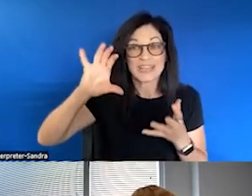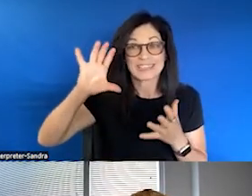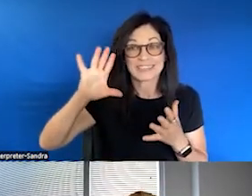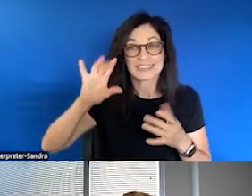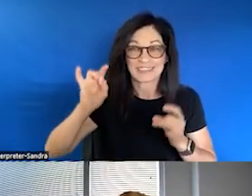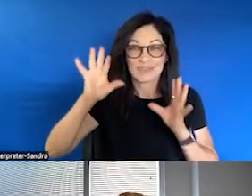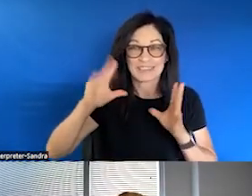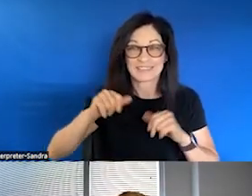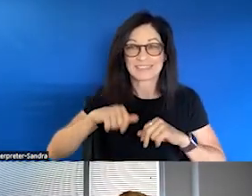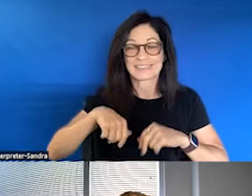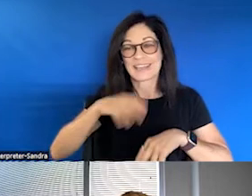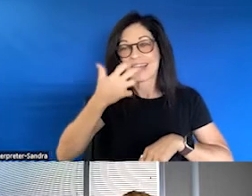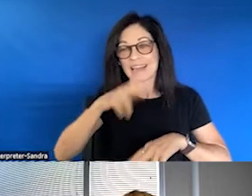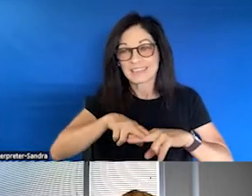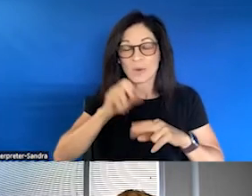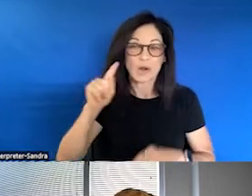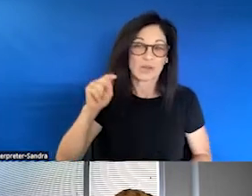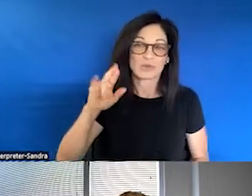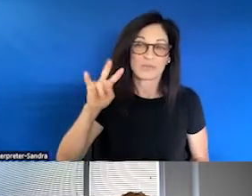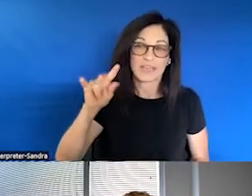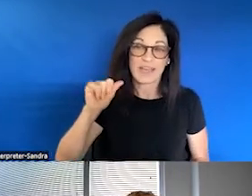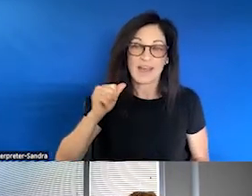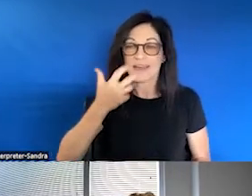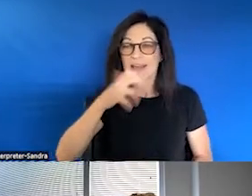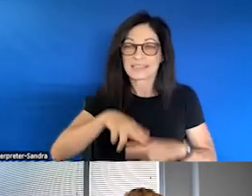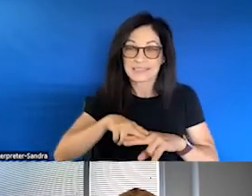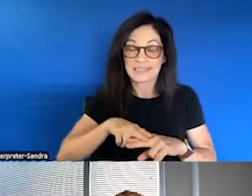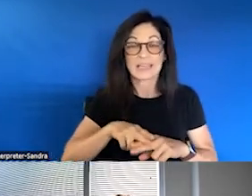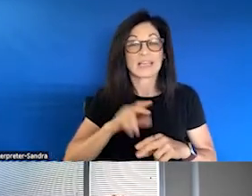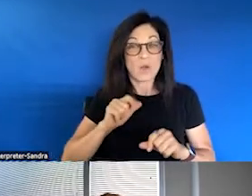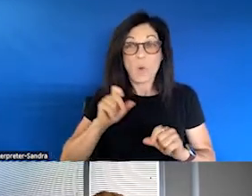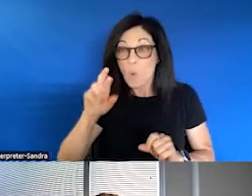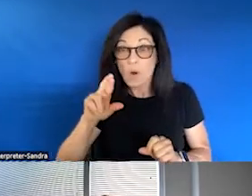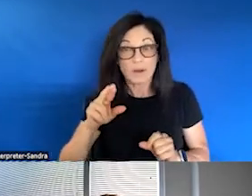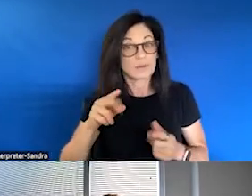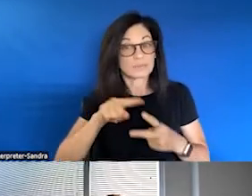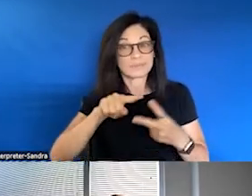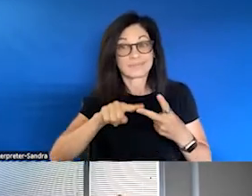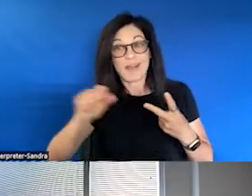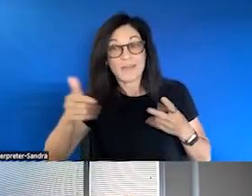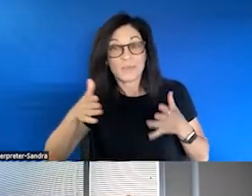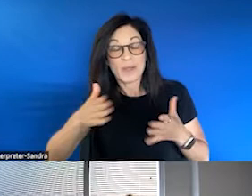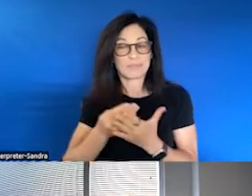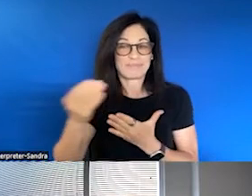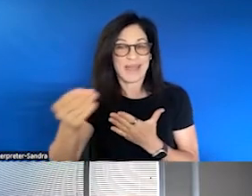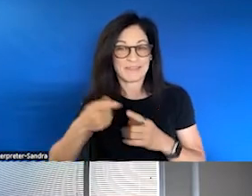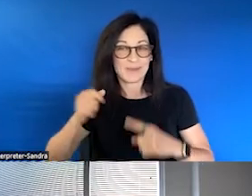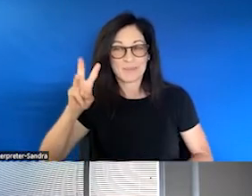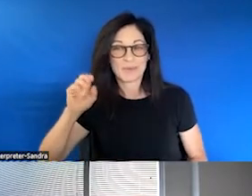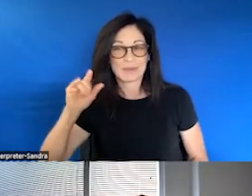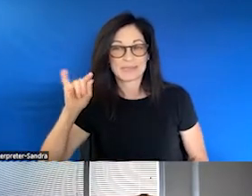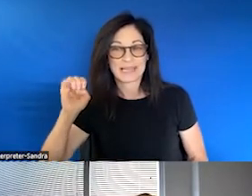trivia hot seat, that's how you can get a shirt, or you can buy it on the Crisis Now website. So we got a volunteer